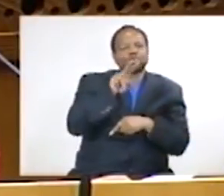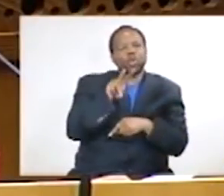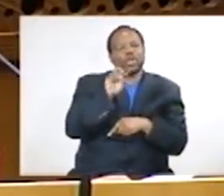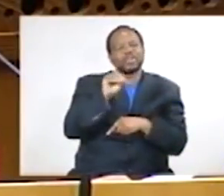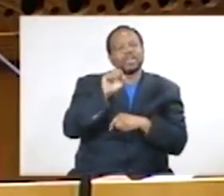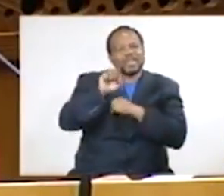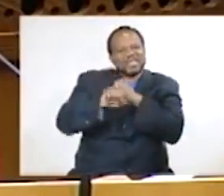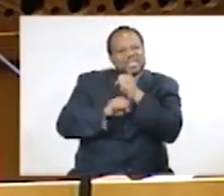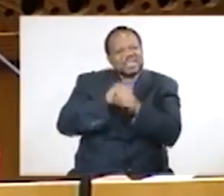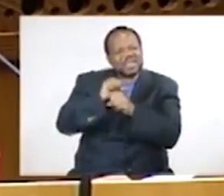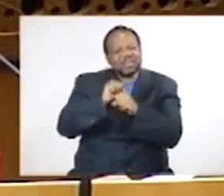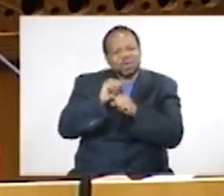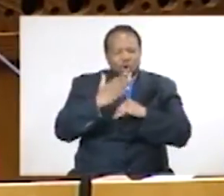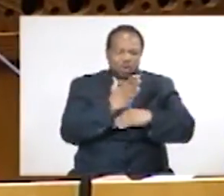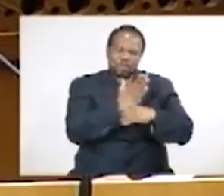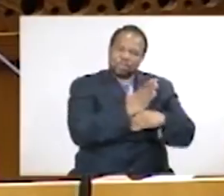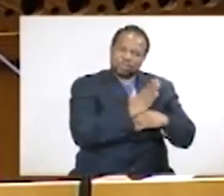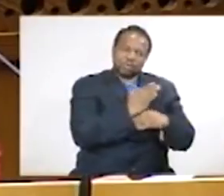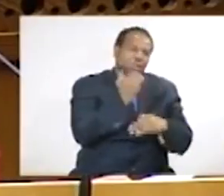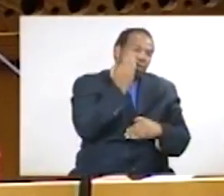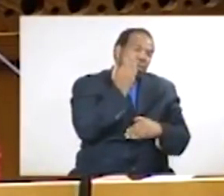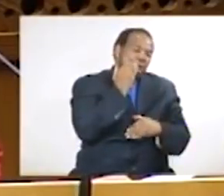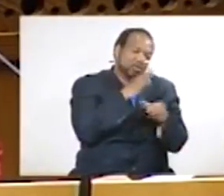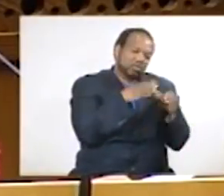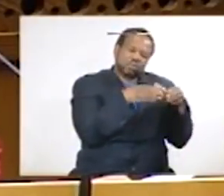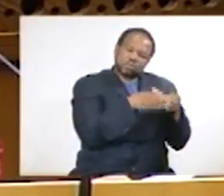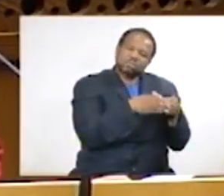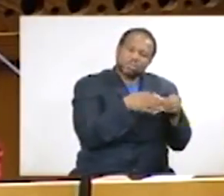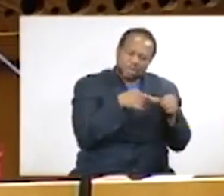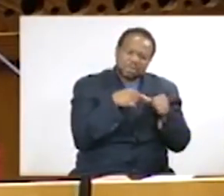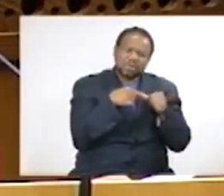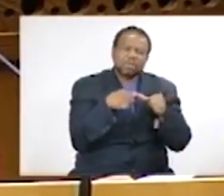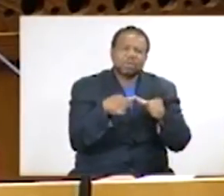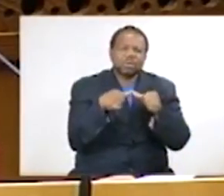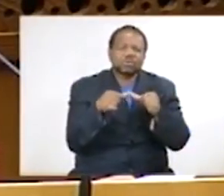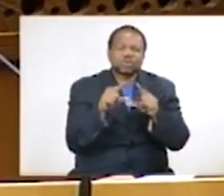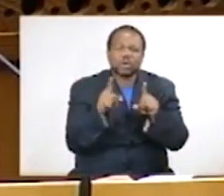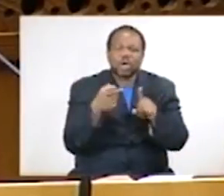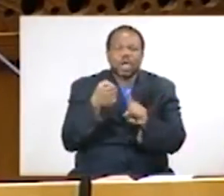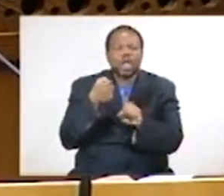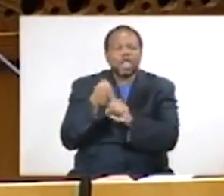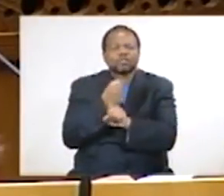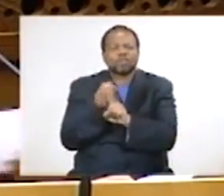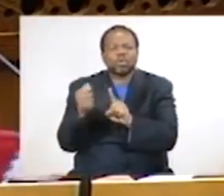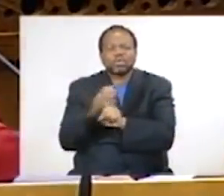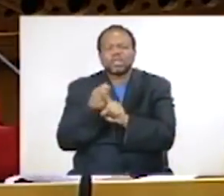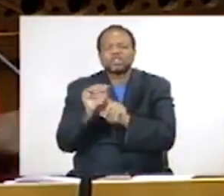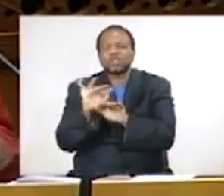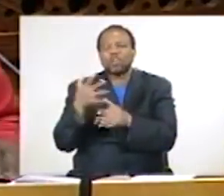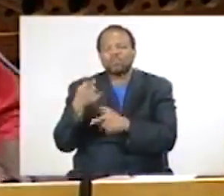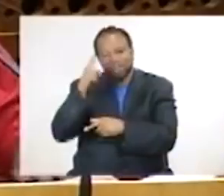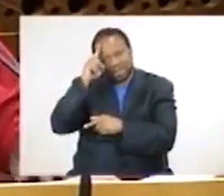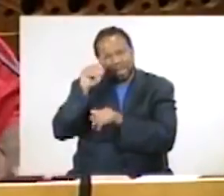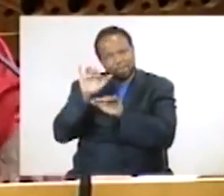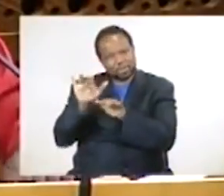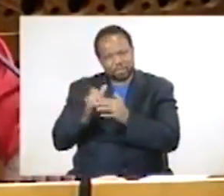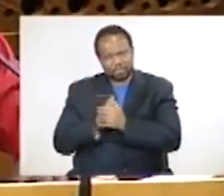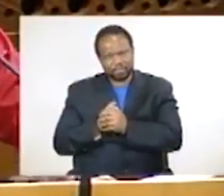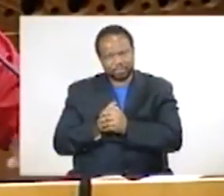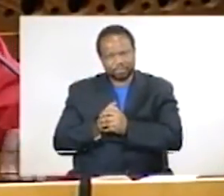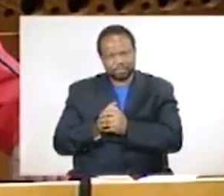emancipation of black majority, particularly Africans. You are extremely scared of white people, particularly white monopoly